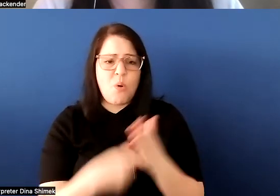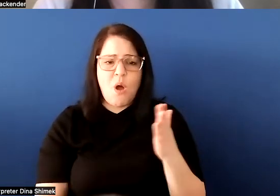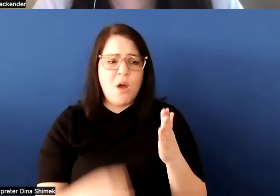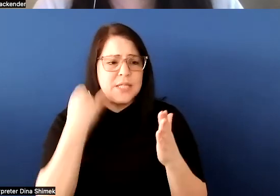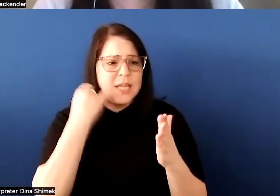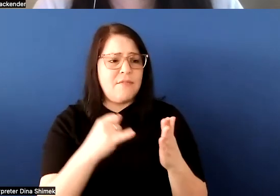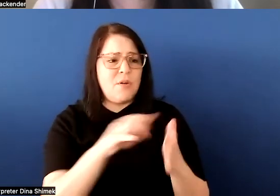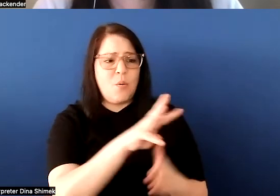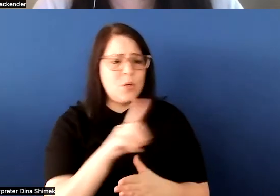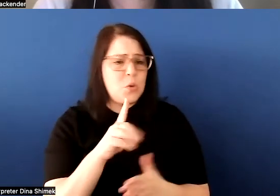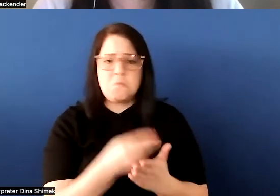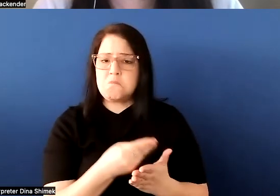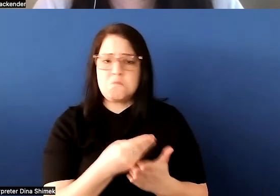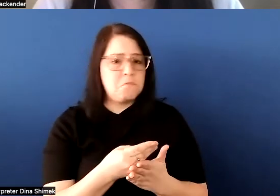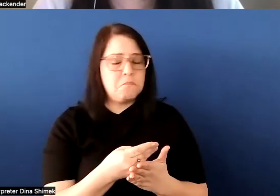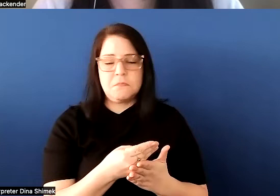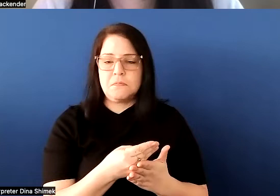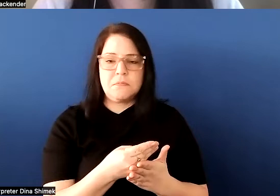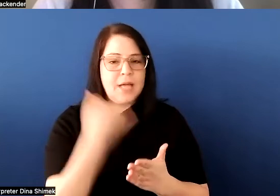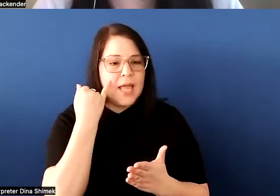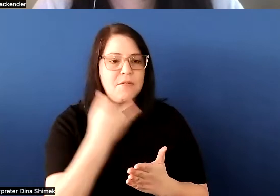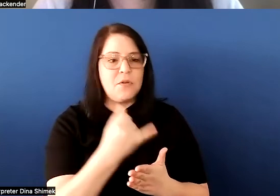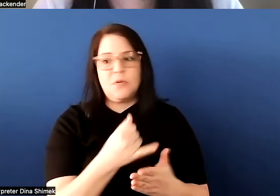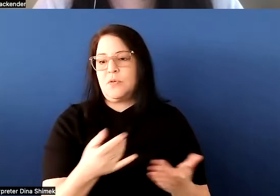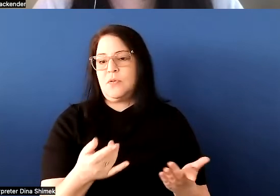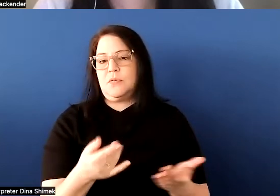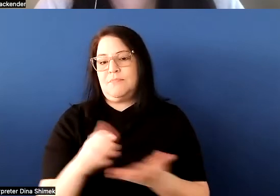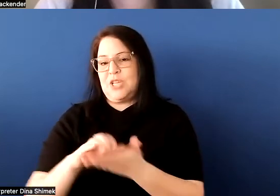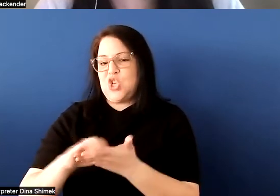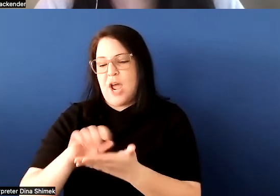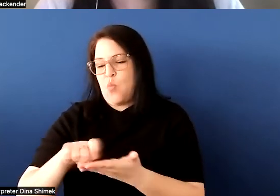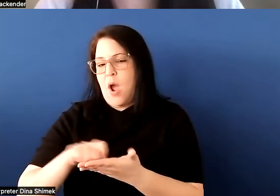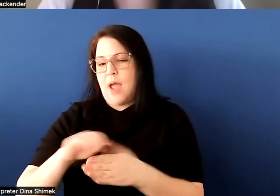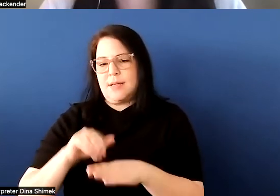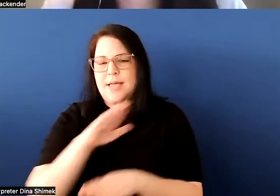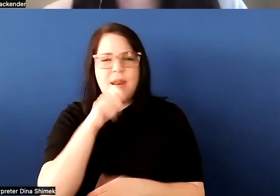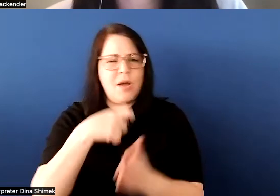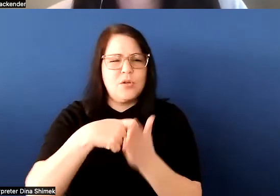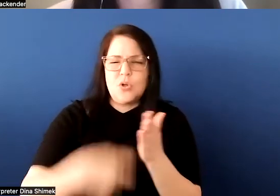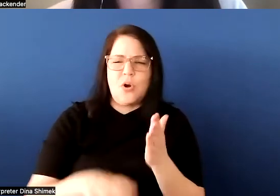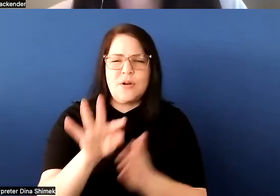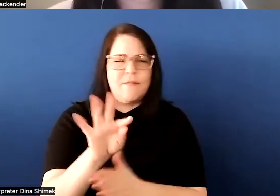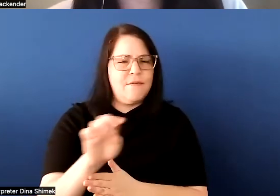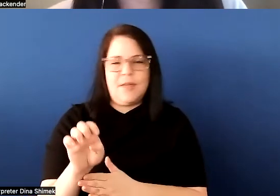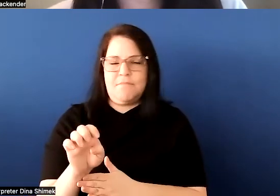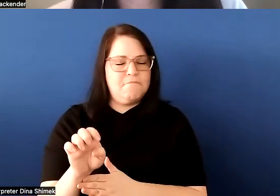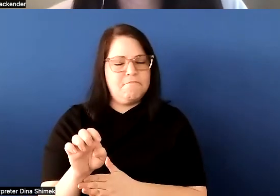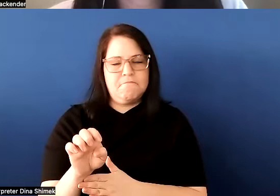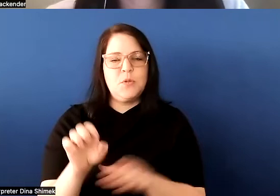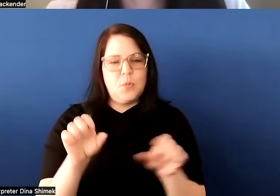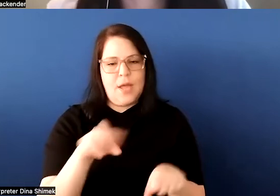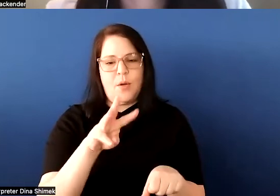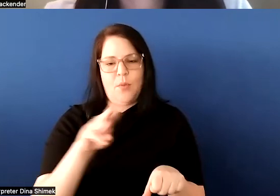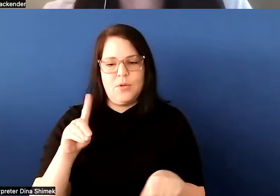that. So, if you take out money via check, we're not going to charge you for that. If you